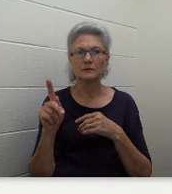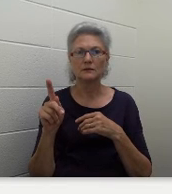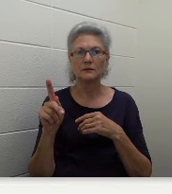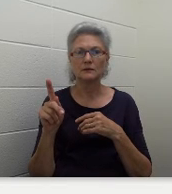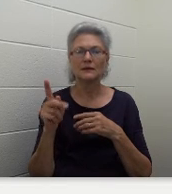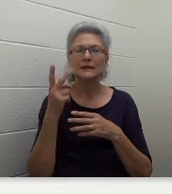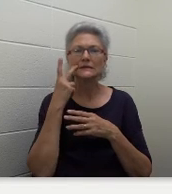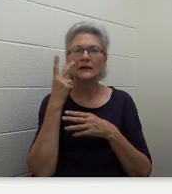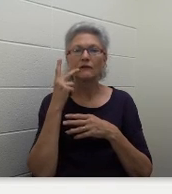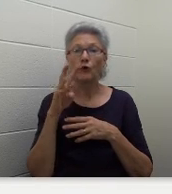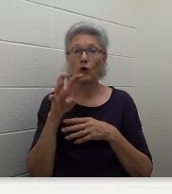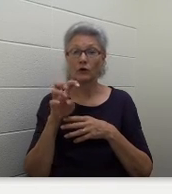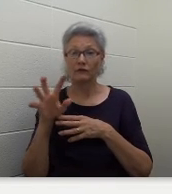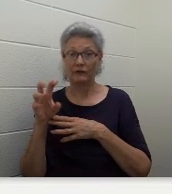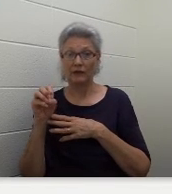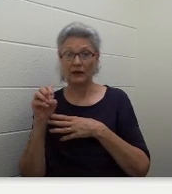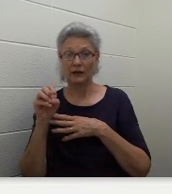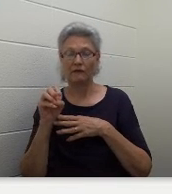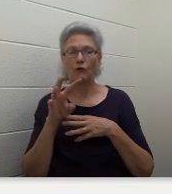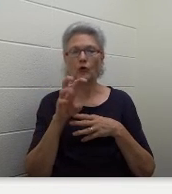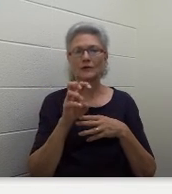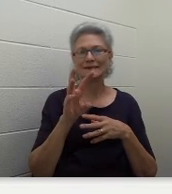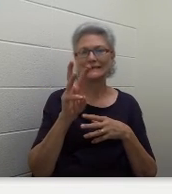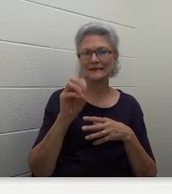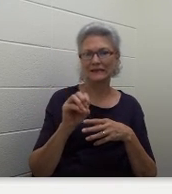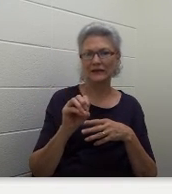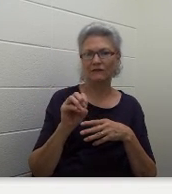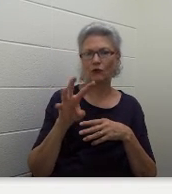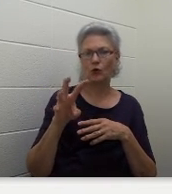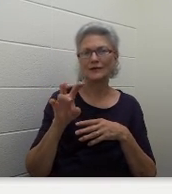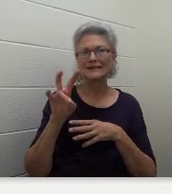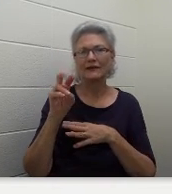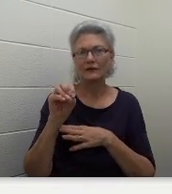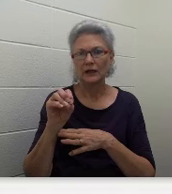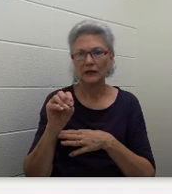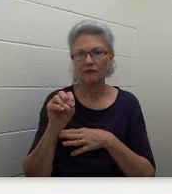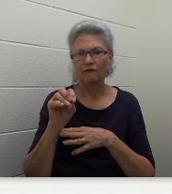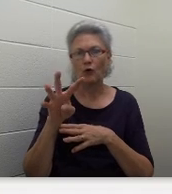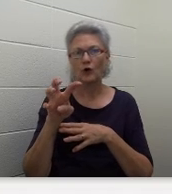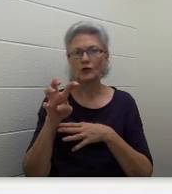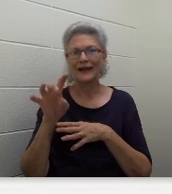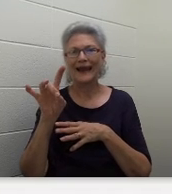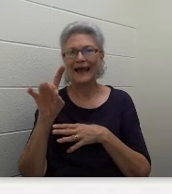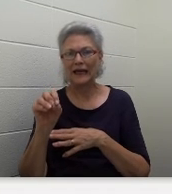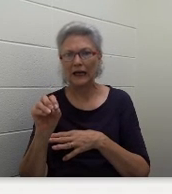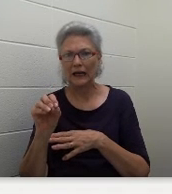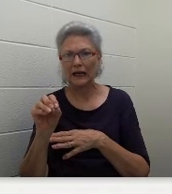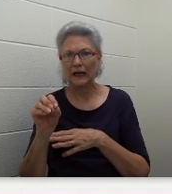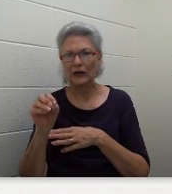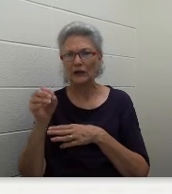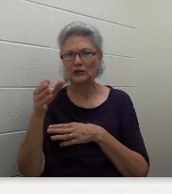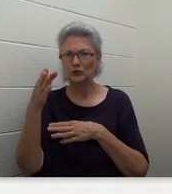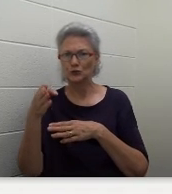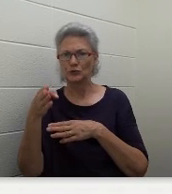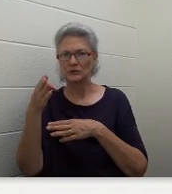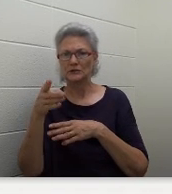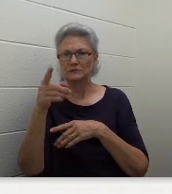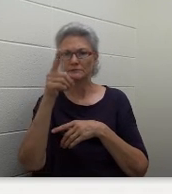So let's see, 450, 460, 470, 480 is right